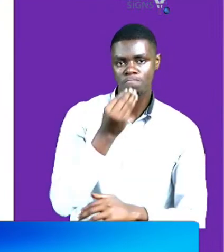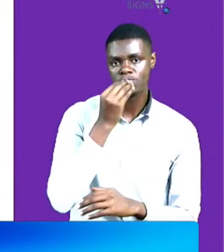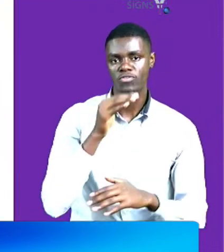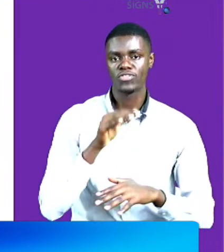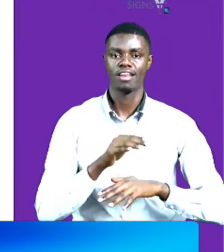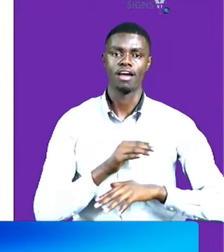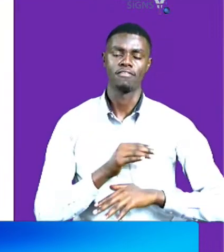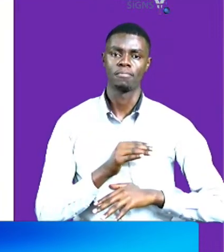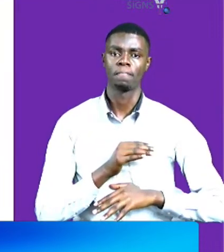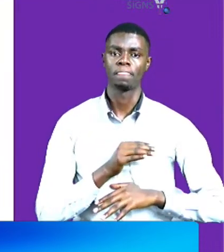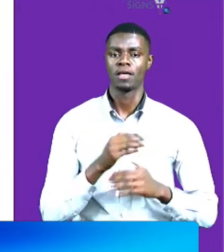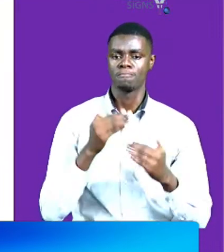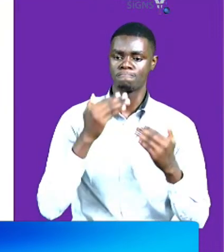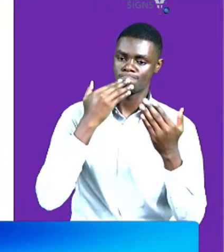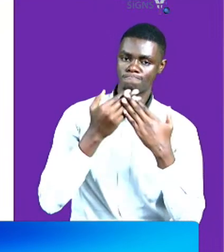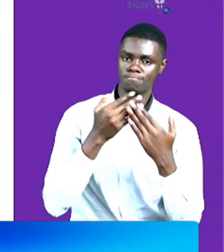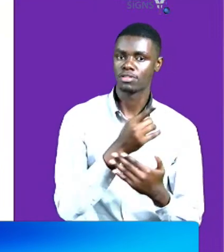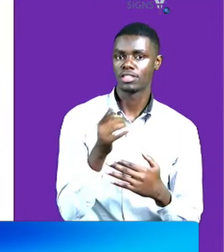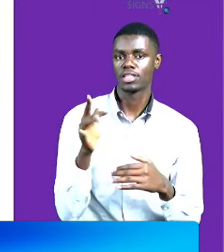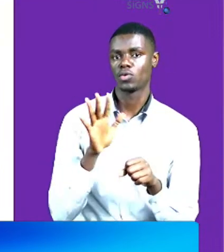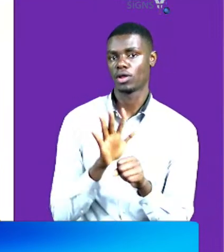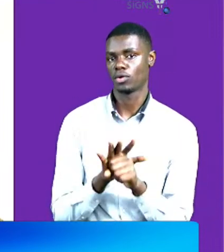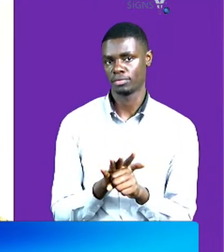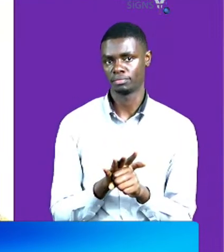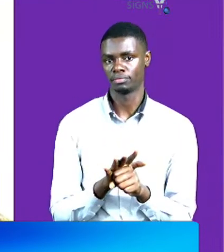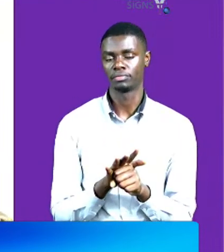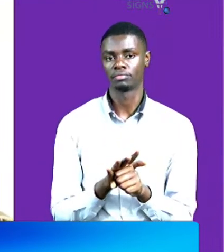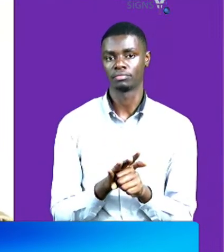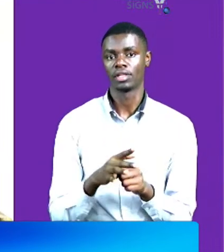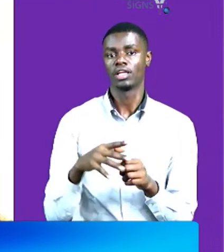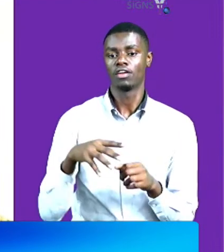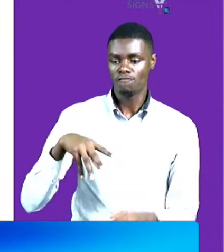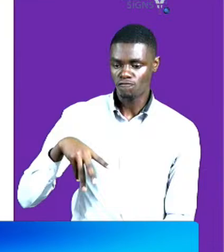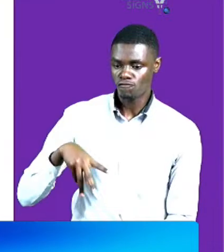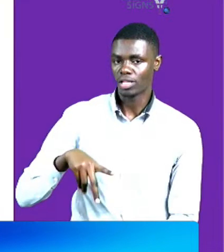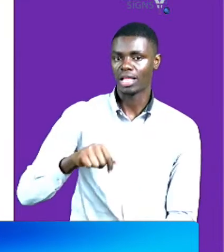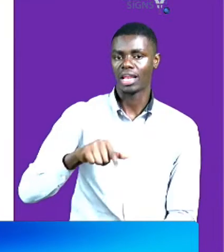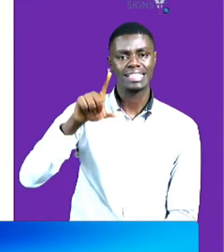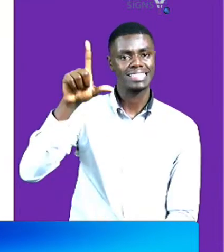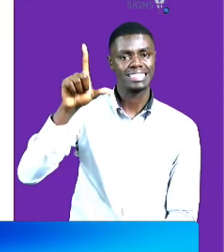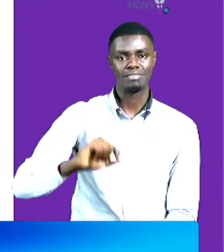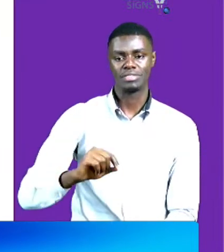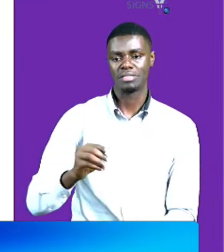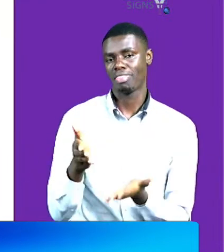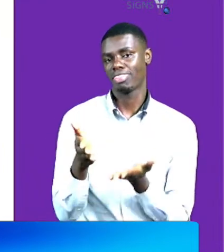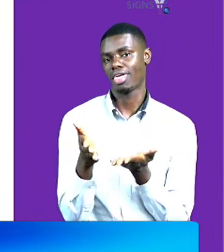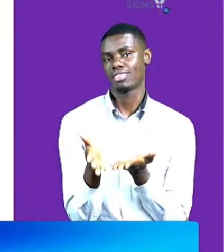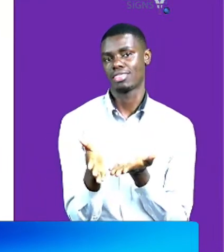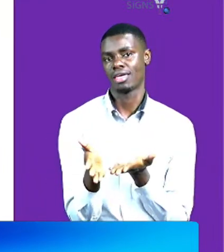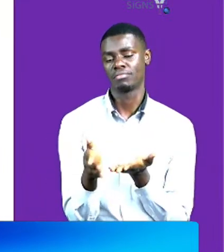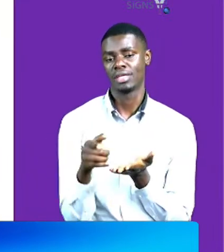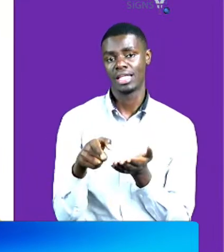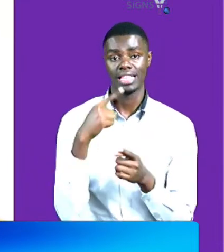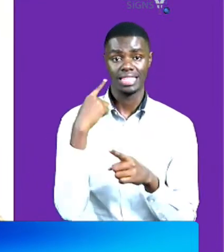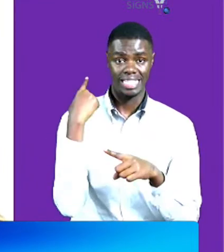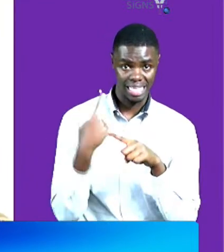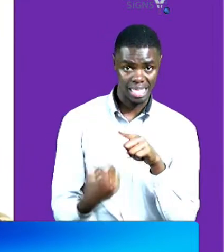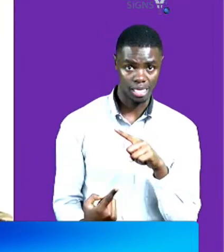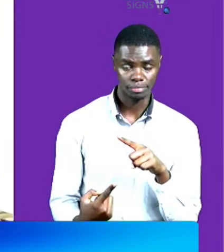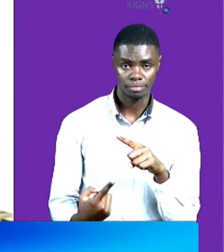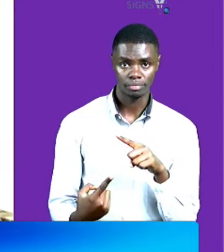kutosha. Tunawashukuru sana. Mbolea ya bei nafuu itakuweko. Mwaka huu